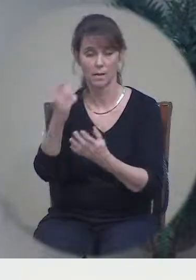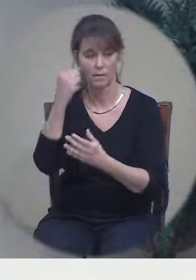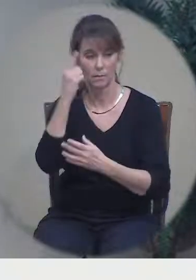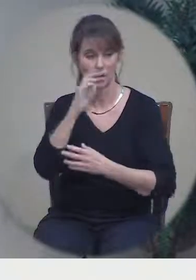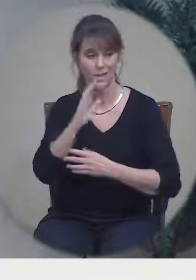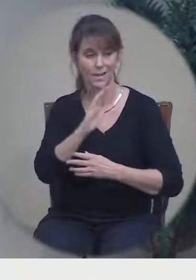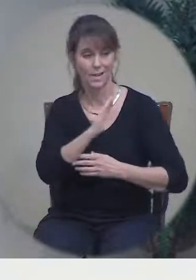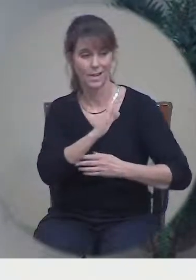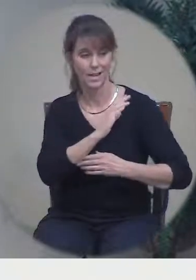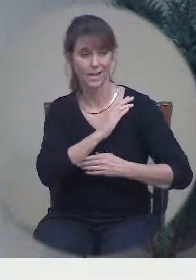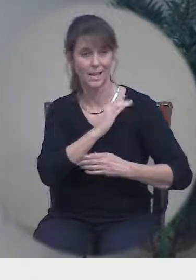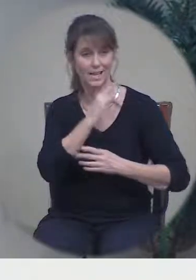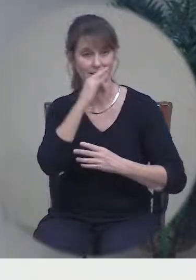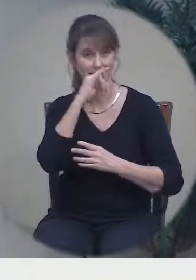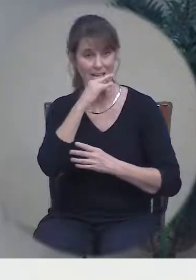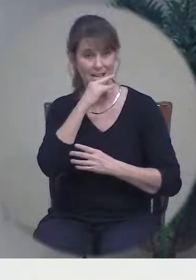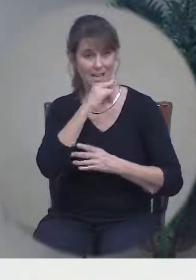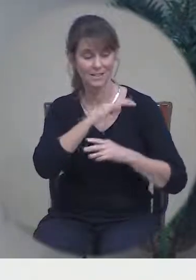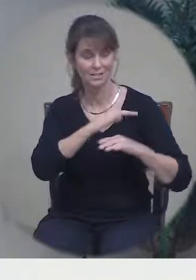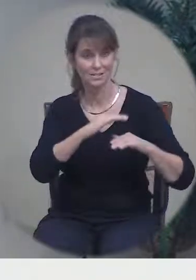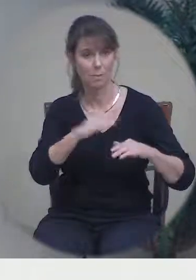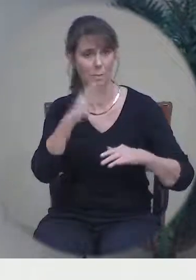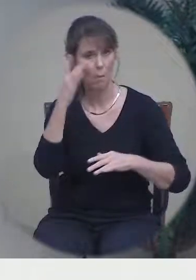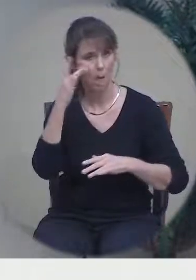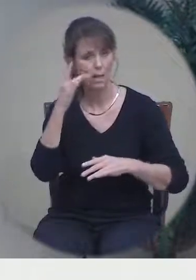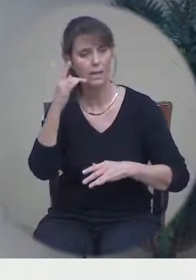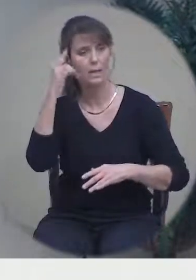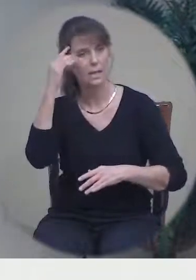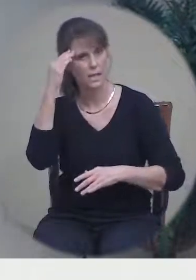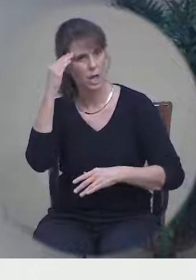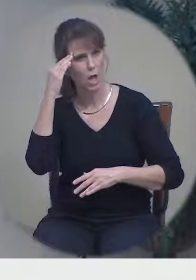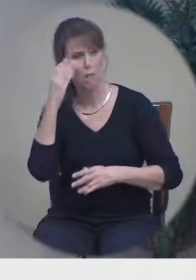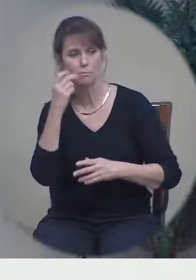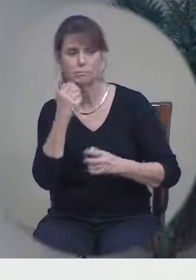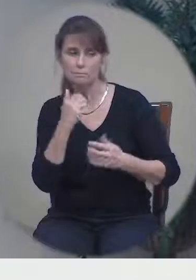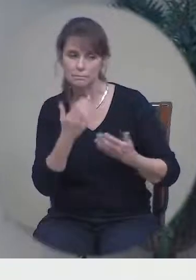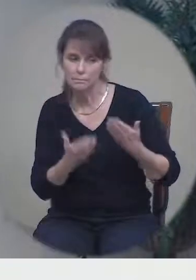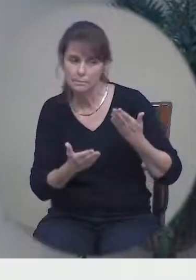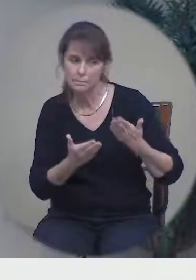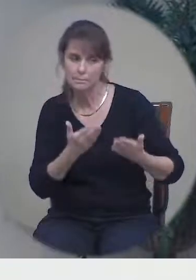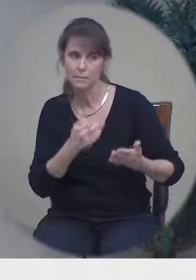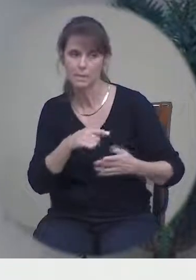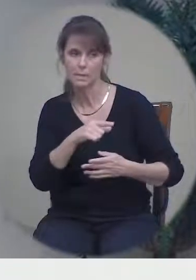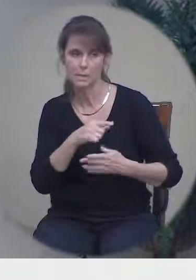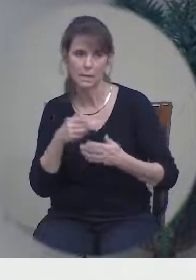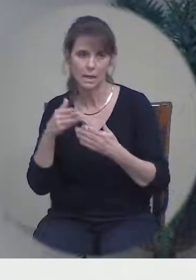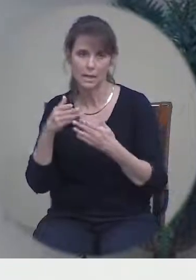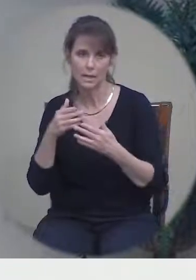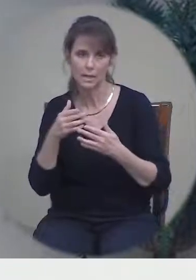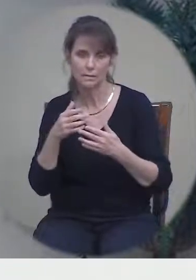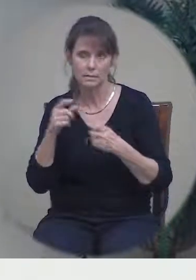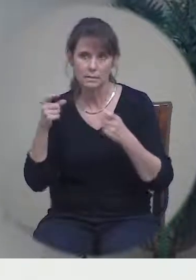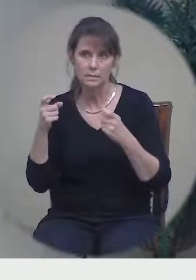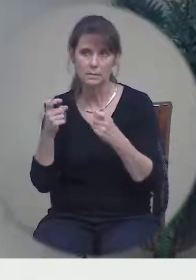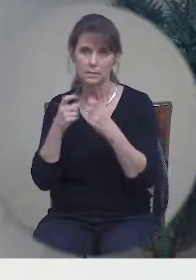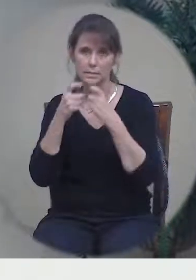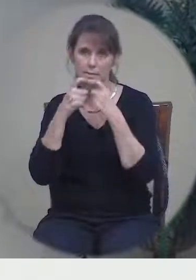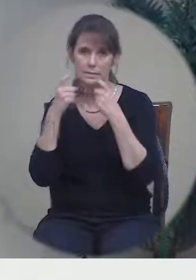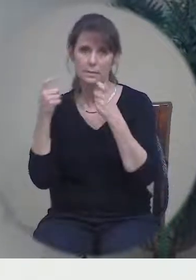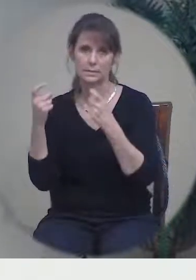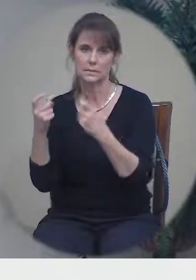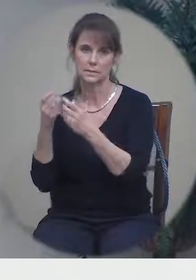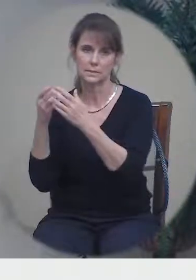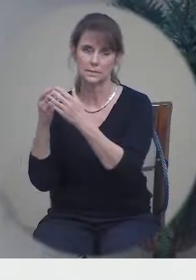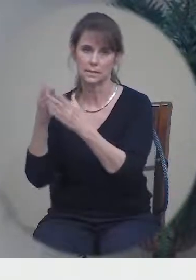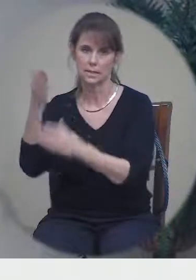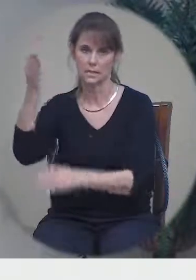have cursed God in their hearts. He knew that was something that was concerning. And Scripture does point at that